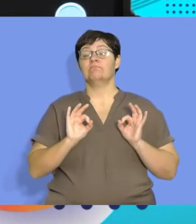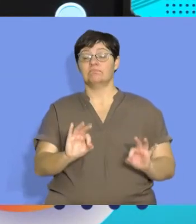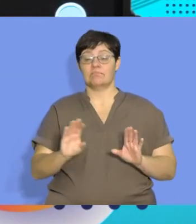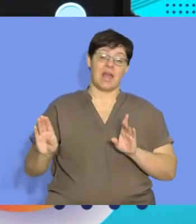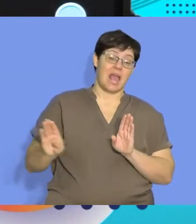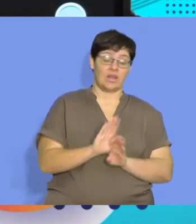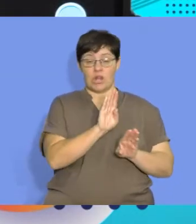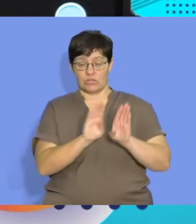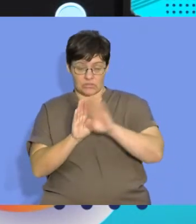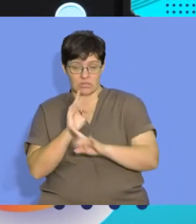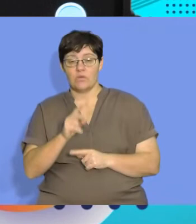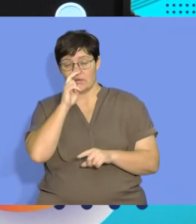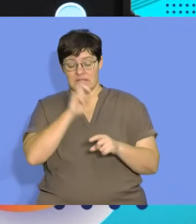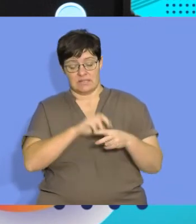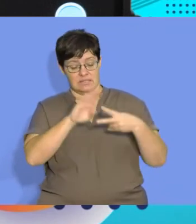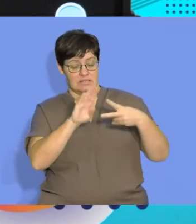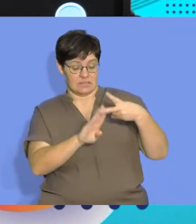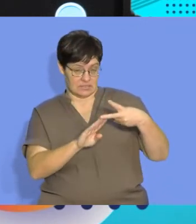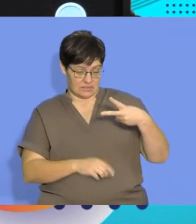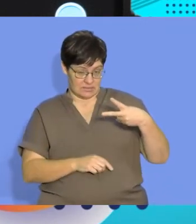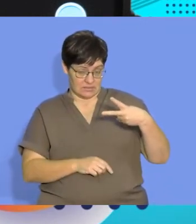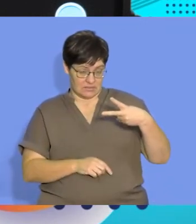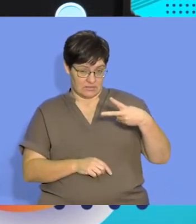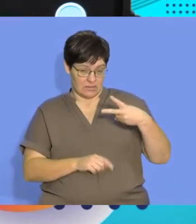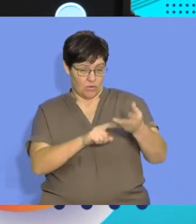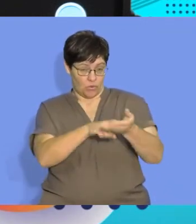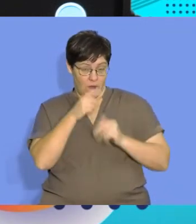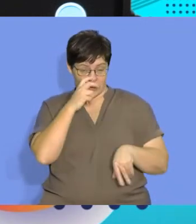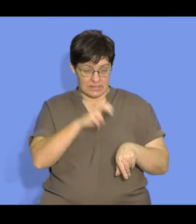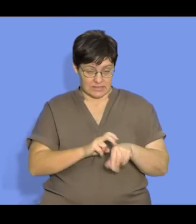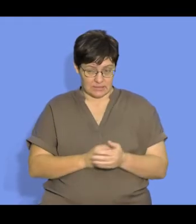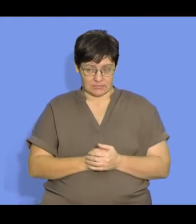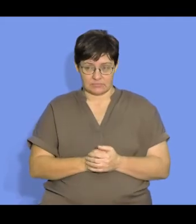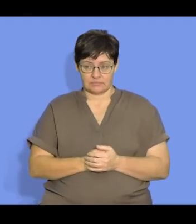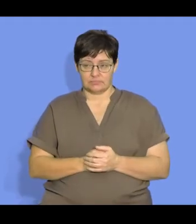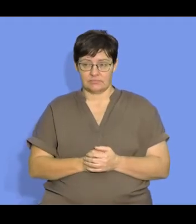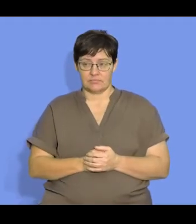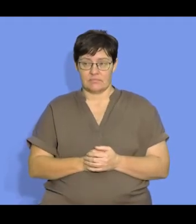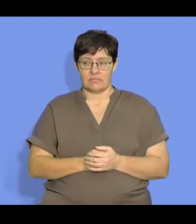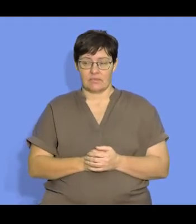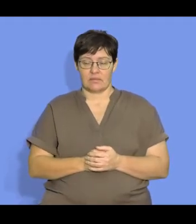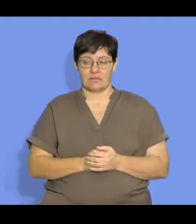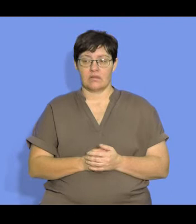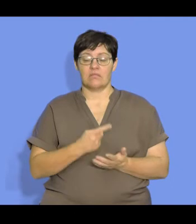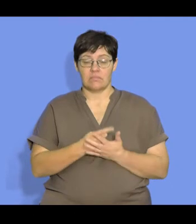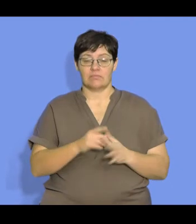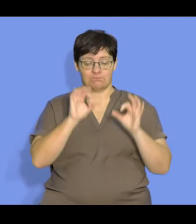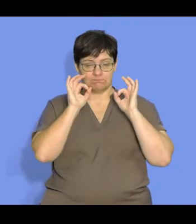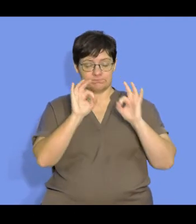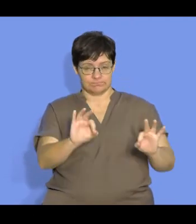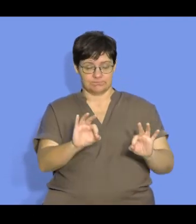effective collision there need to be two things that are met, two requirements. There must be a